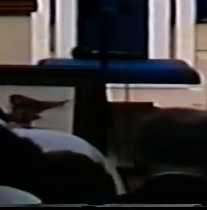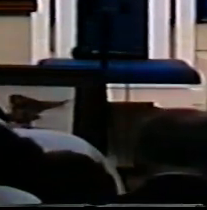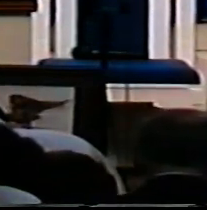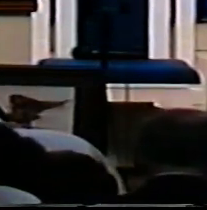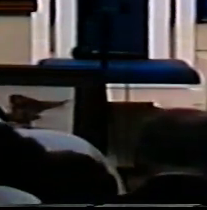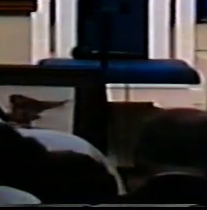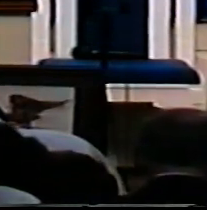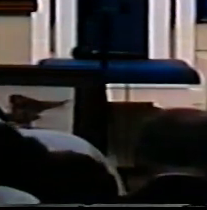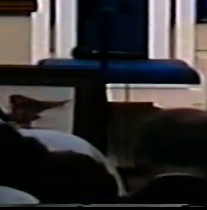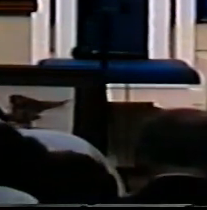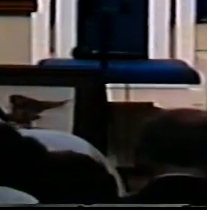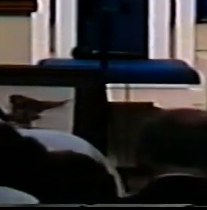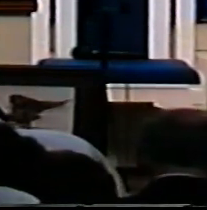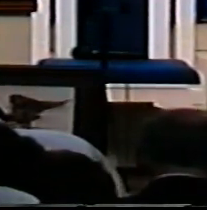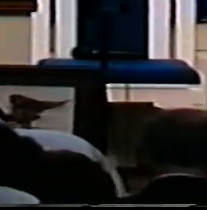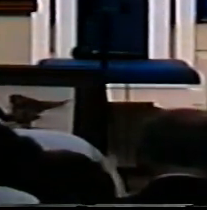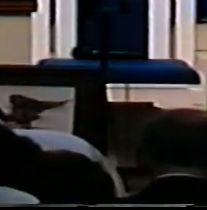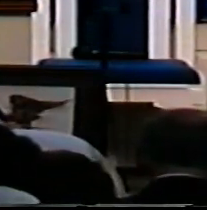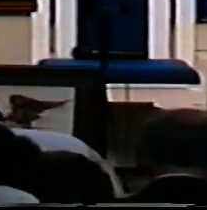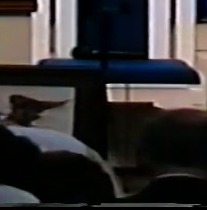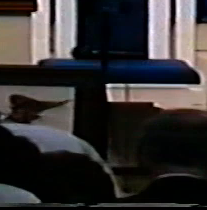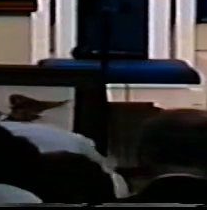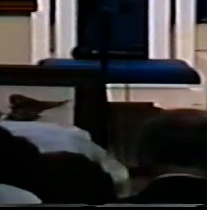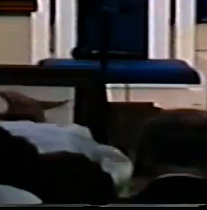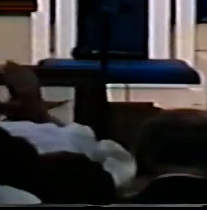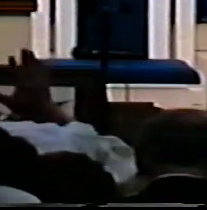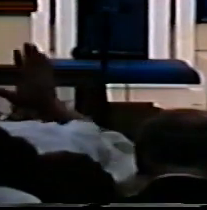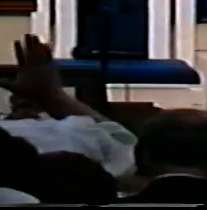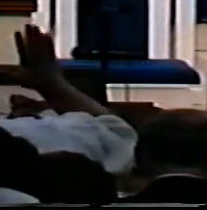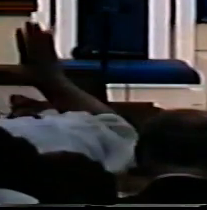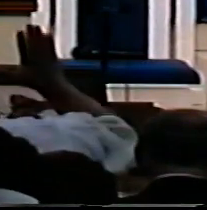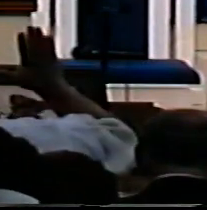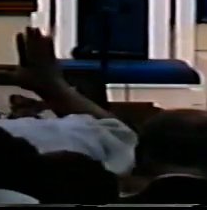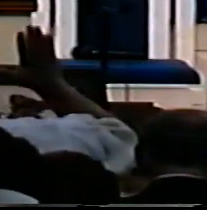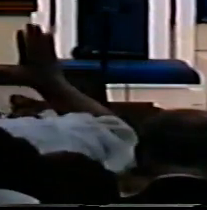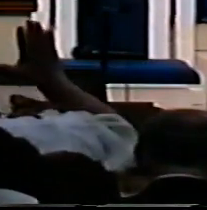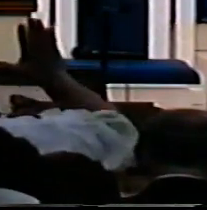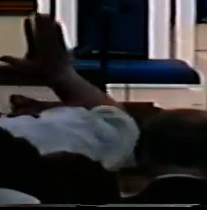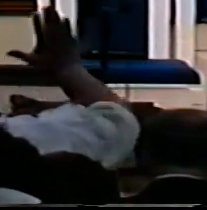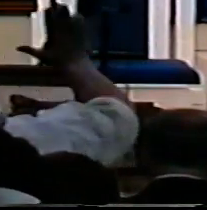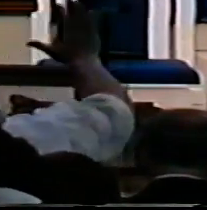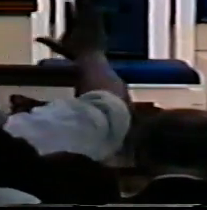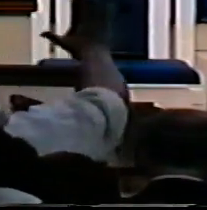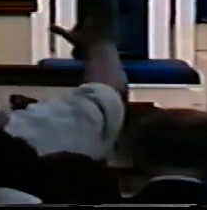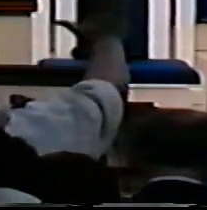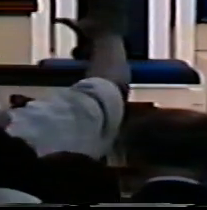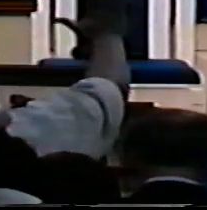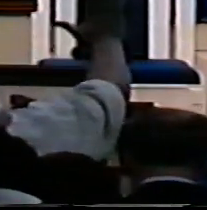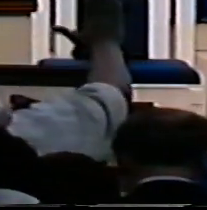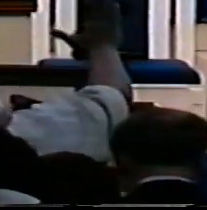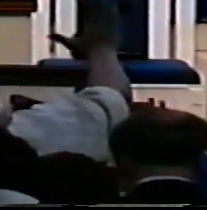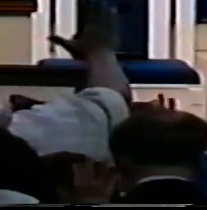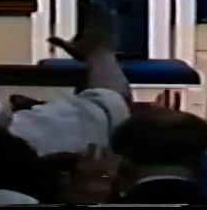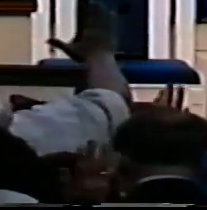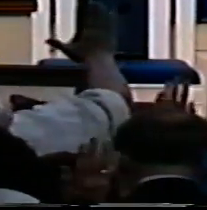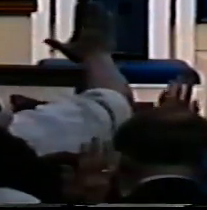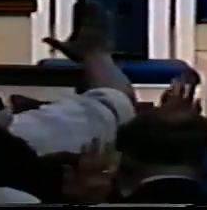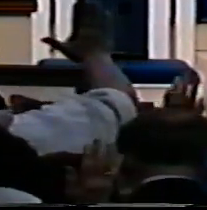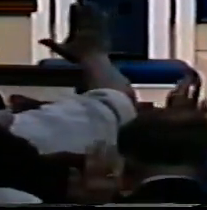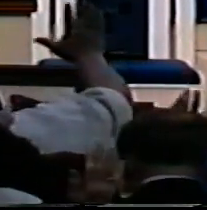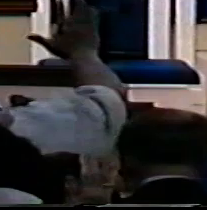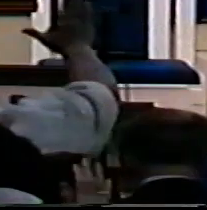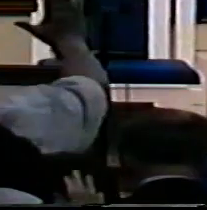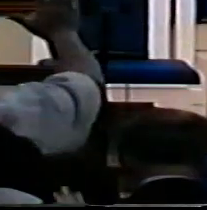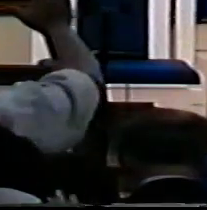know that I'm a child of the King. Blood-bought, born-again Christian. Lift your hands high as a testimony.